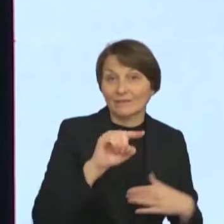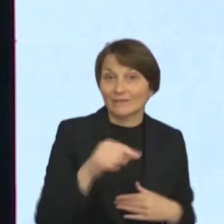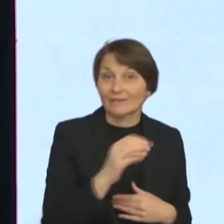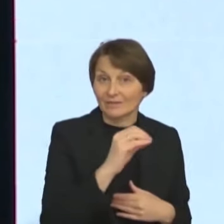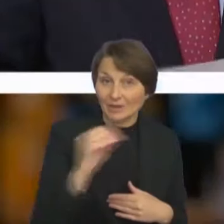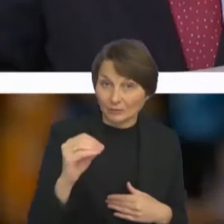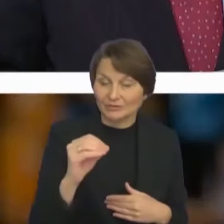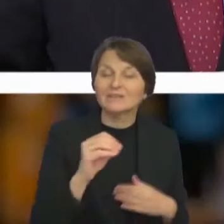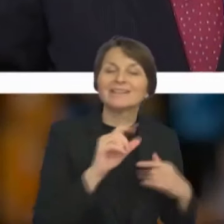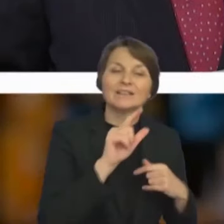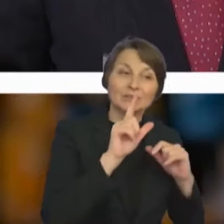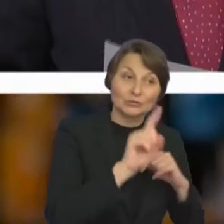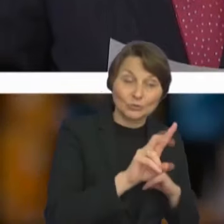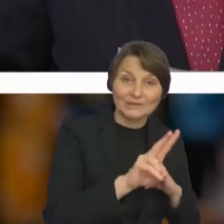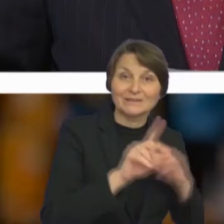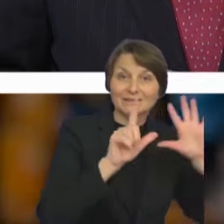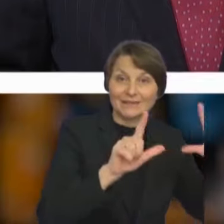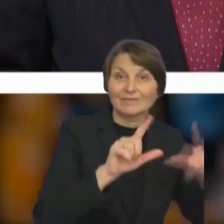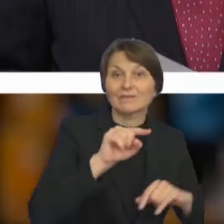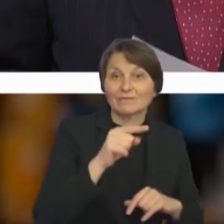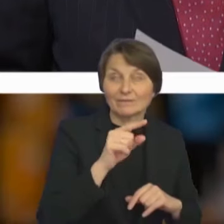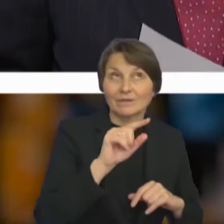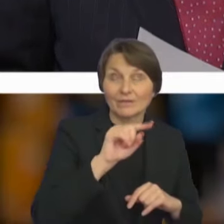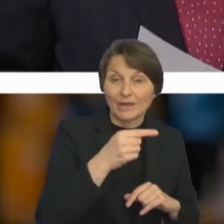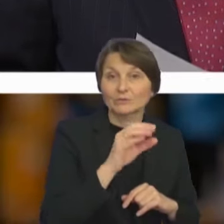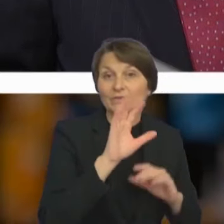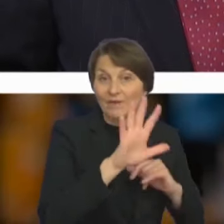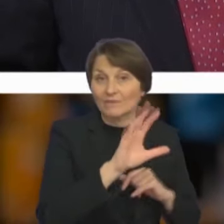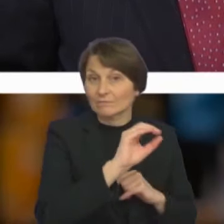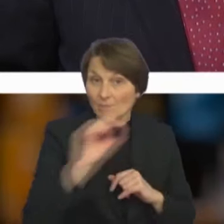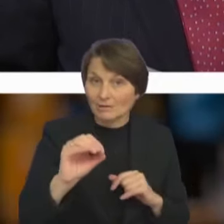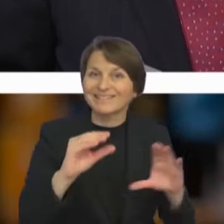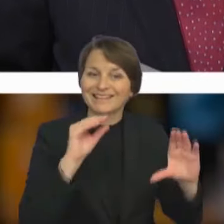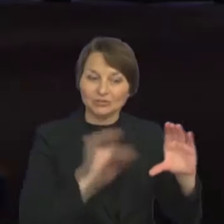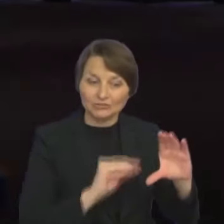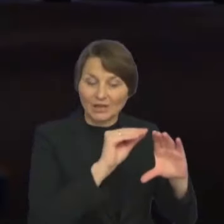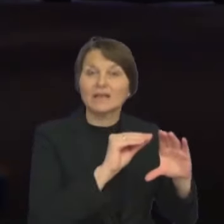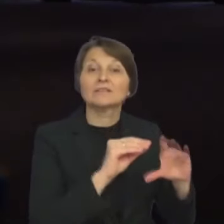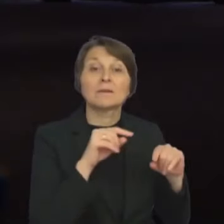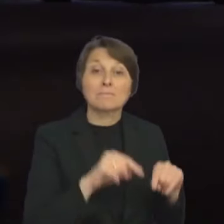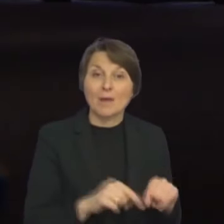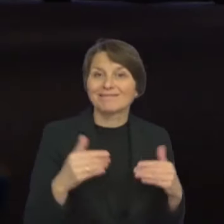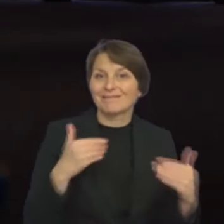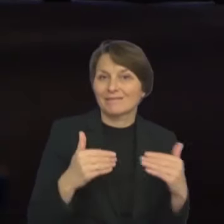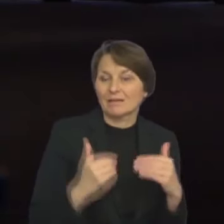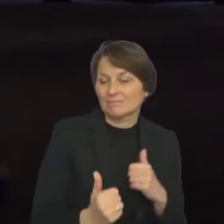27,500 performance shares in accordance with the policy voted by the AGM of 19th June